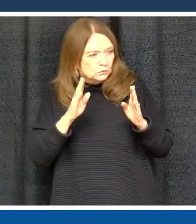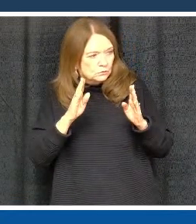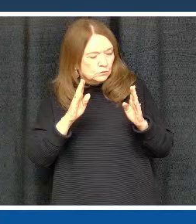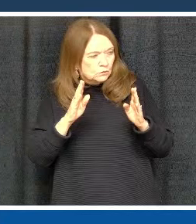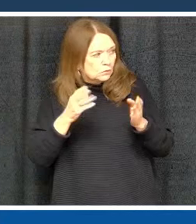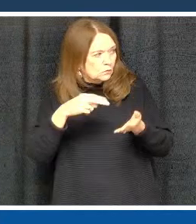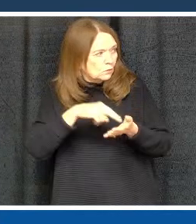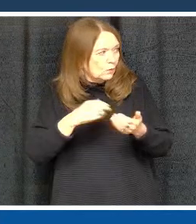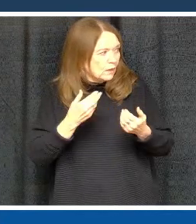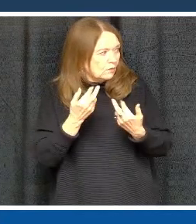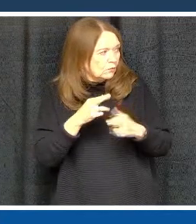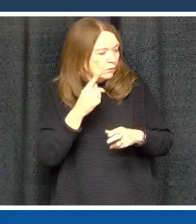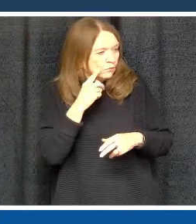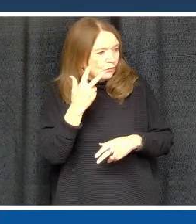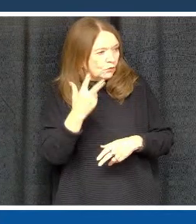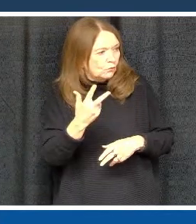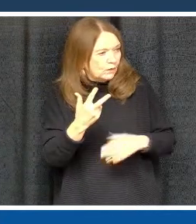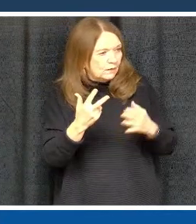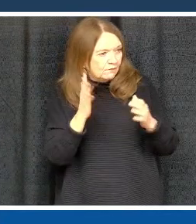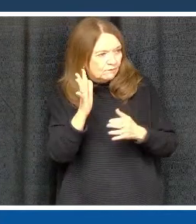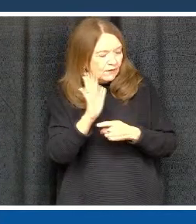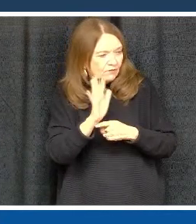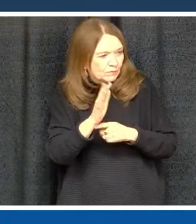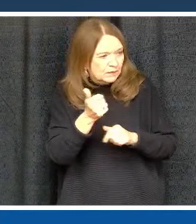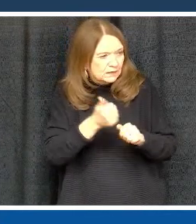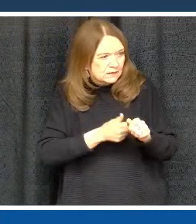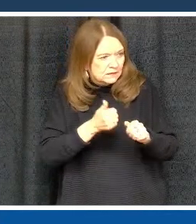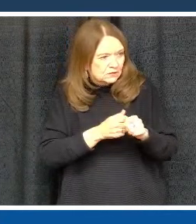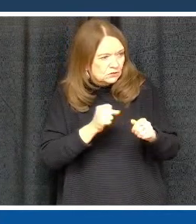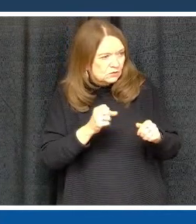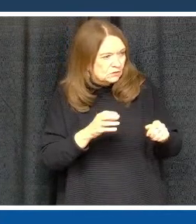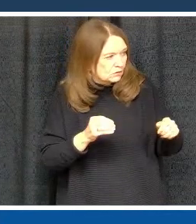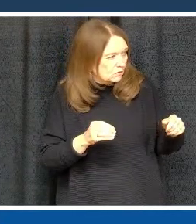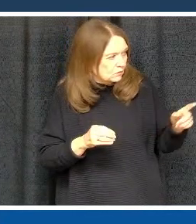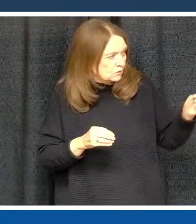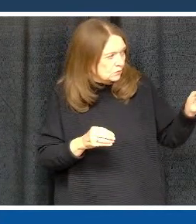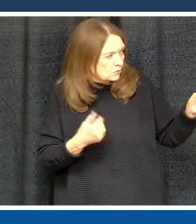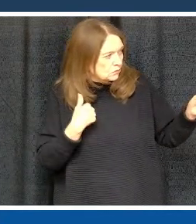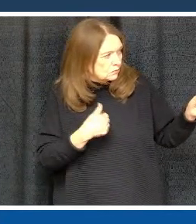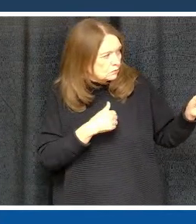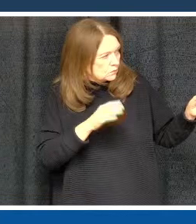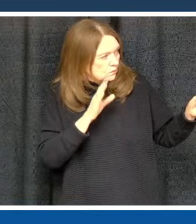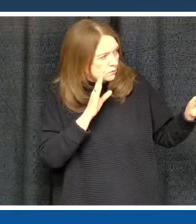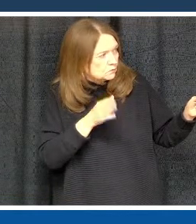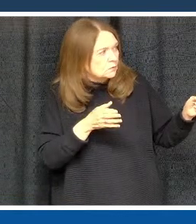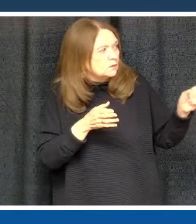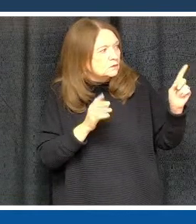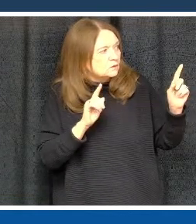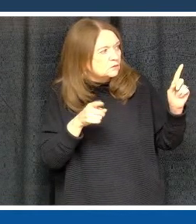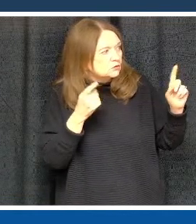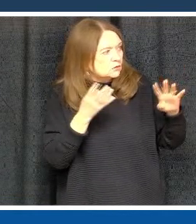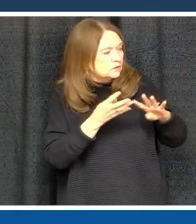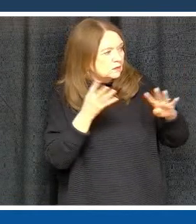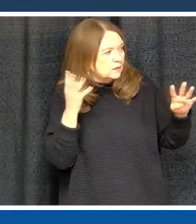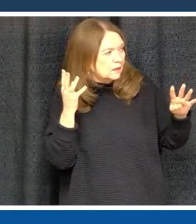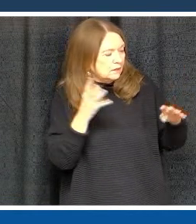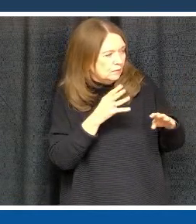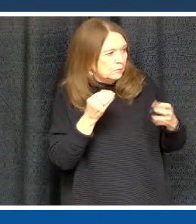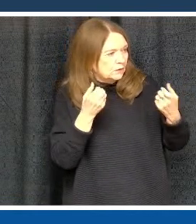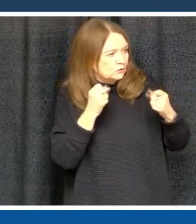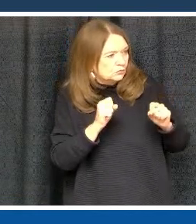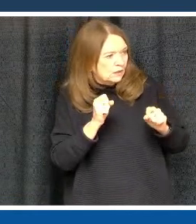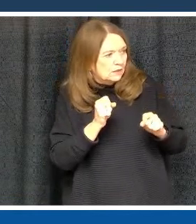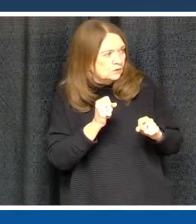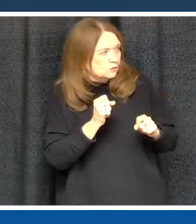room for 3, 5 minutes each. So we will just line up and try to keep